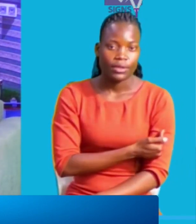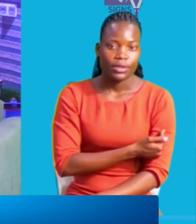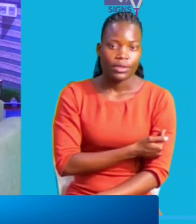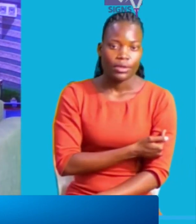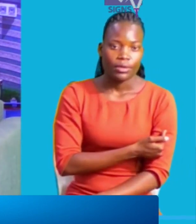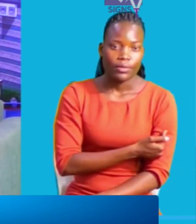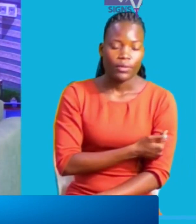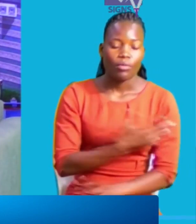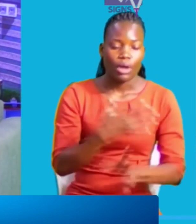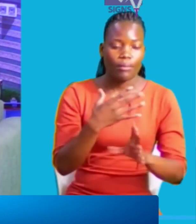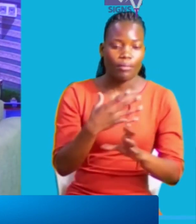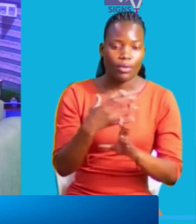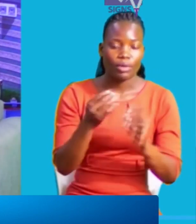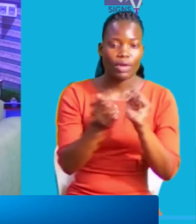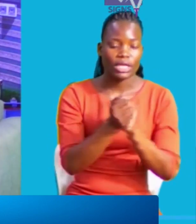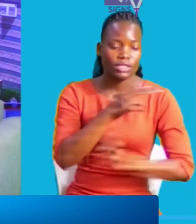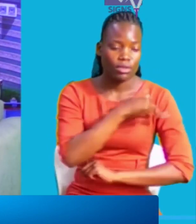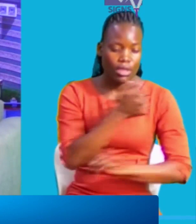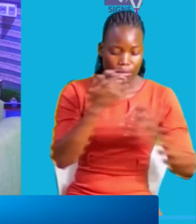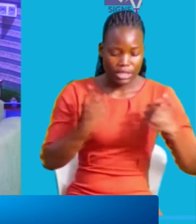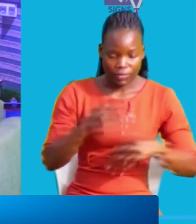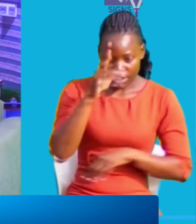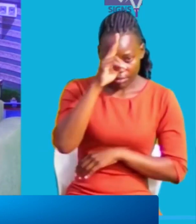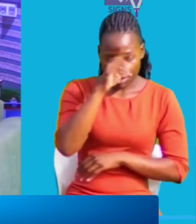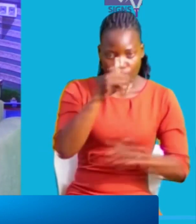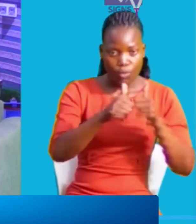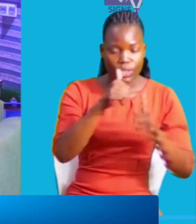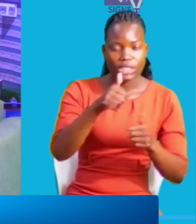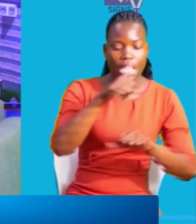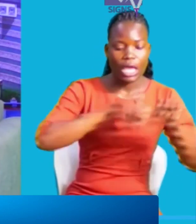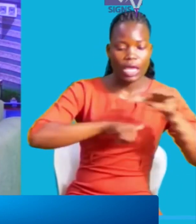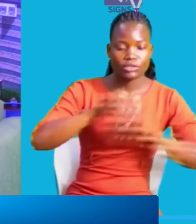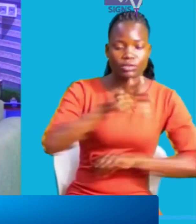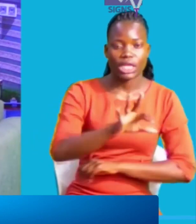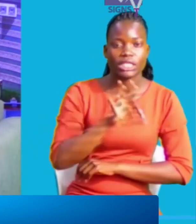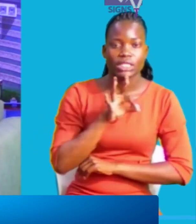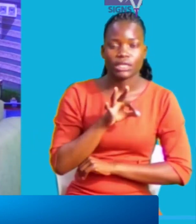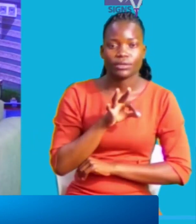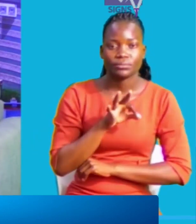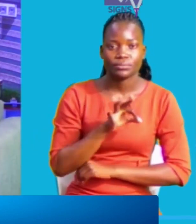Wamekuwa aras pale kwa hospitali. Mimi kama askari, what action should I take?